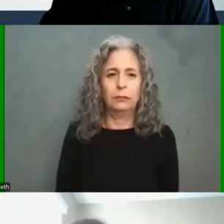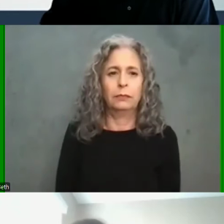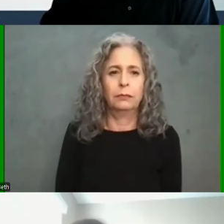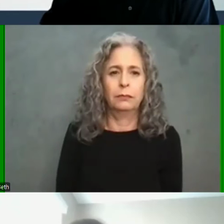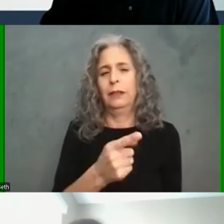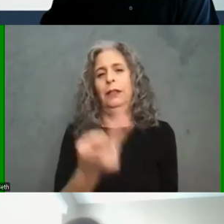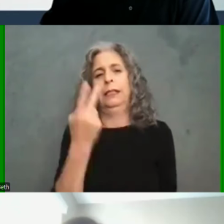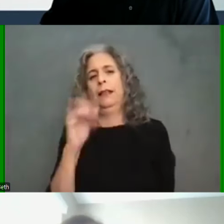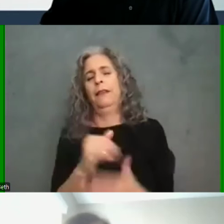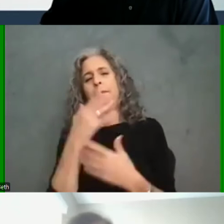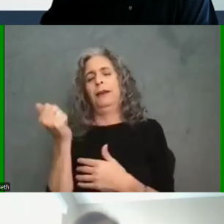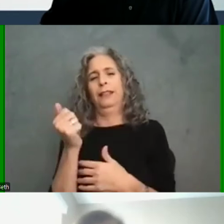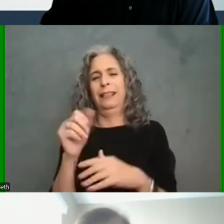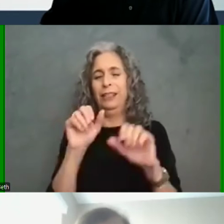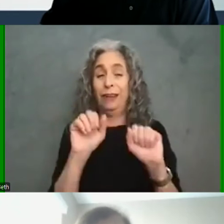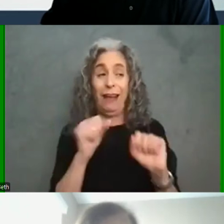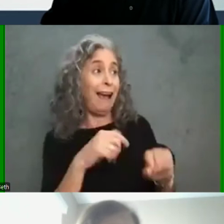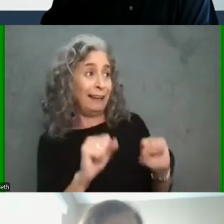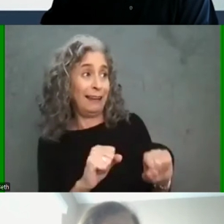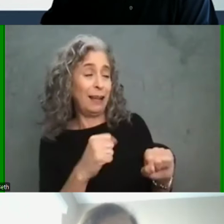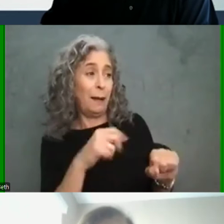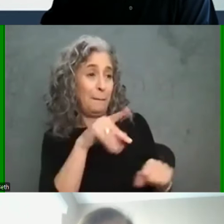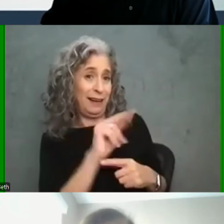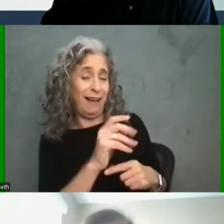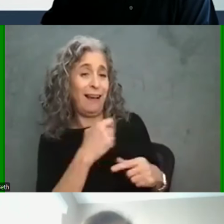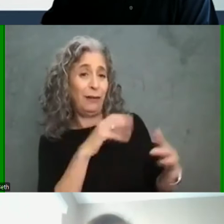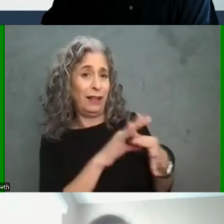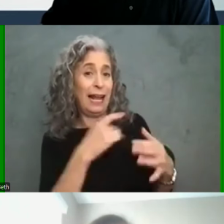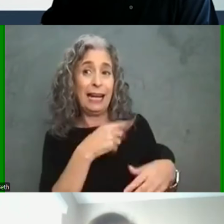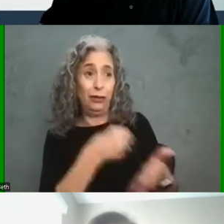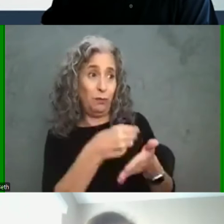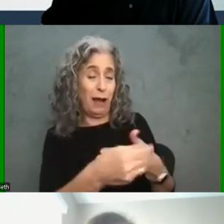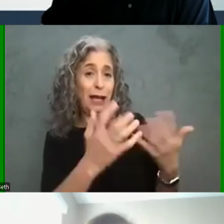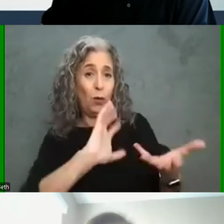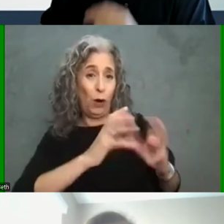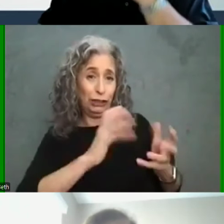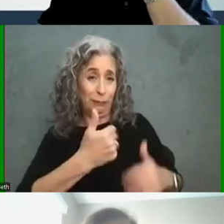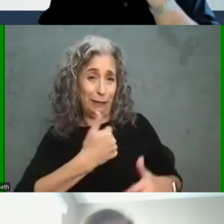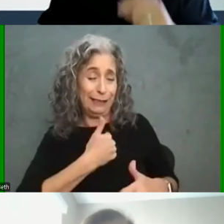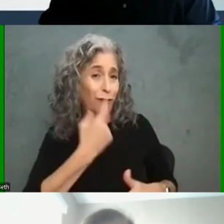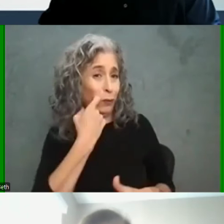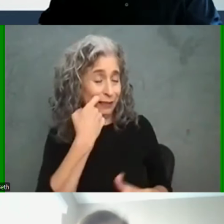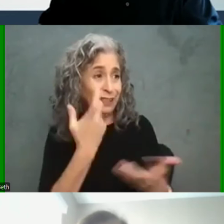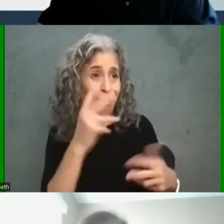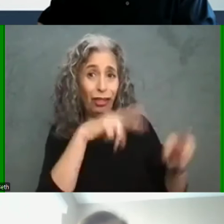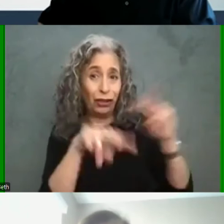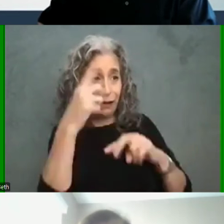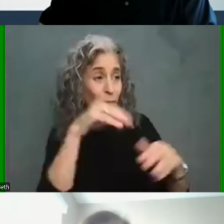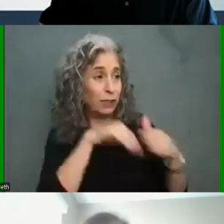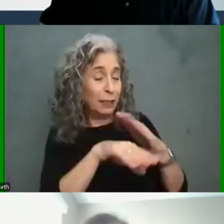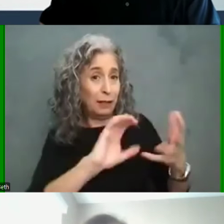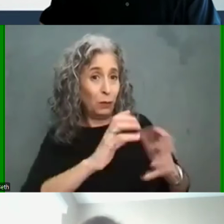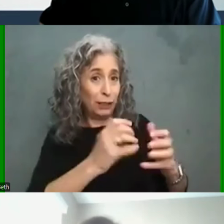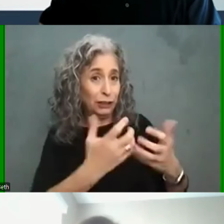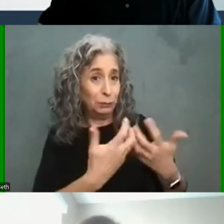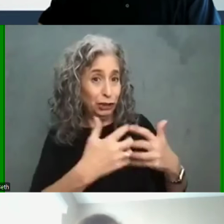So certainly can relate to that, as I recently had to buy a washing machine that, yeah, looking for an accessible washing machine. Go